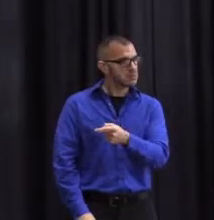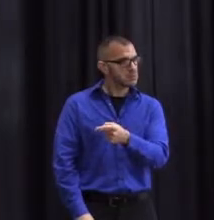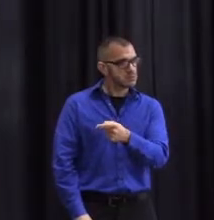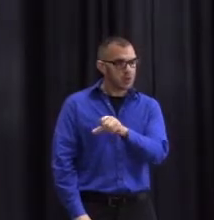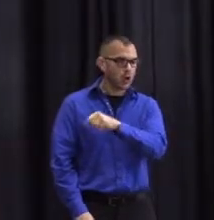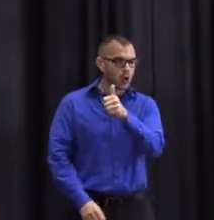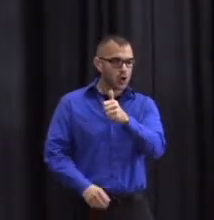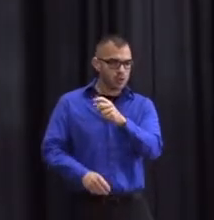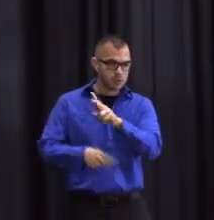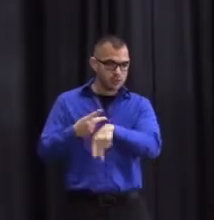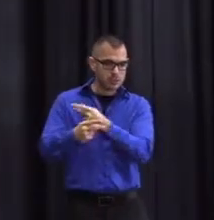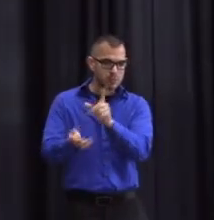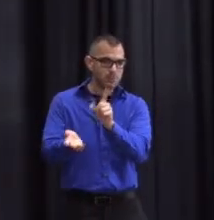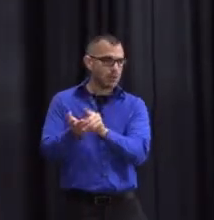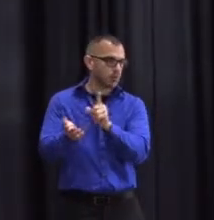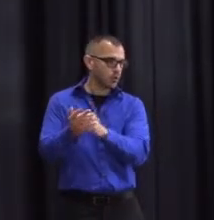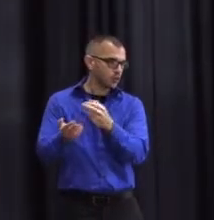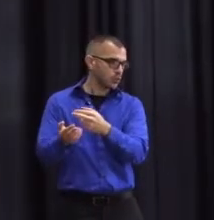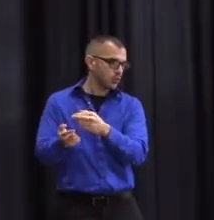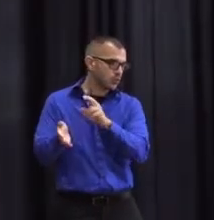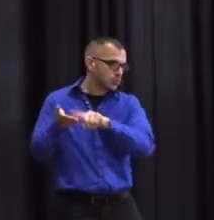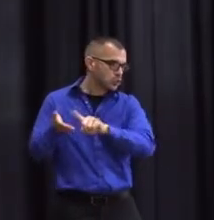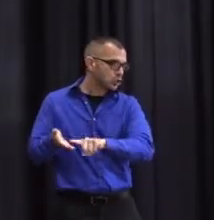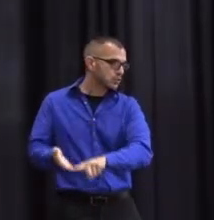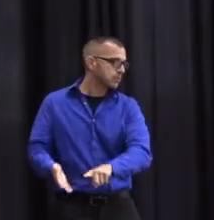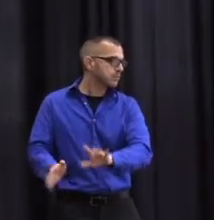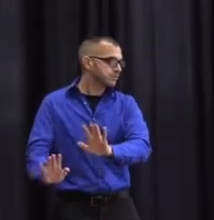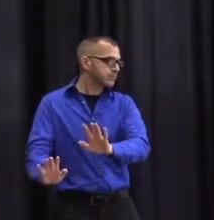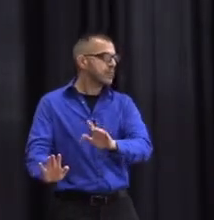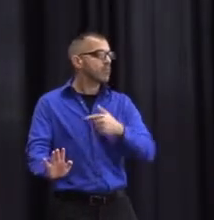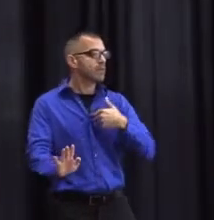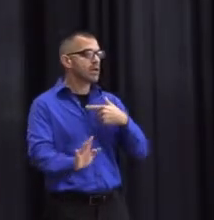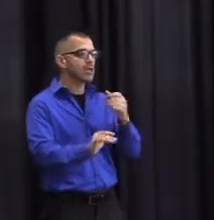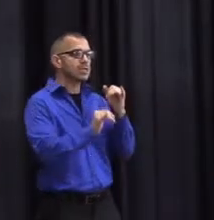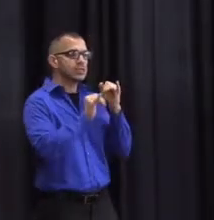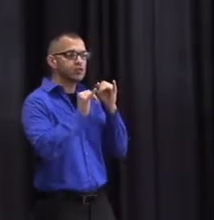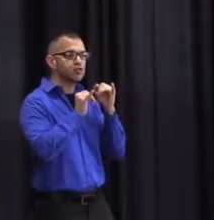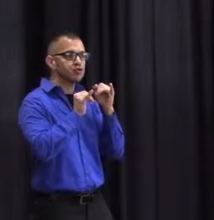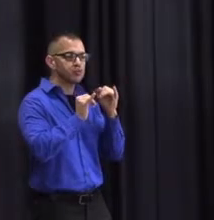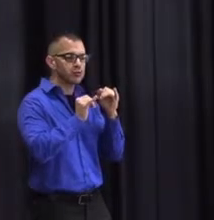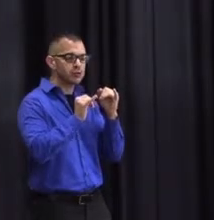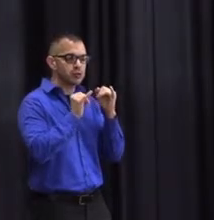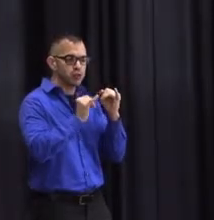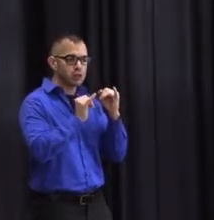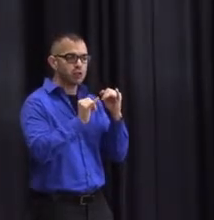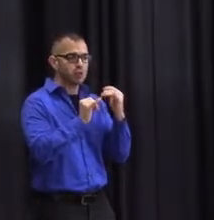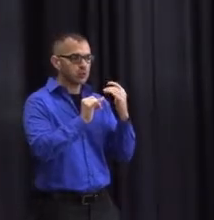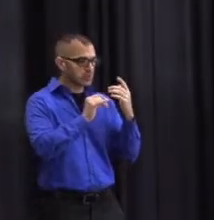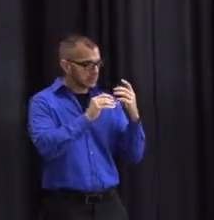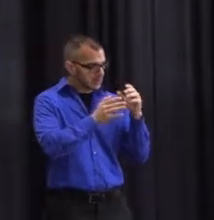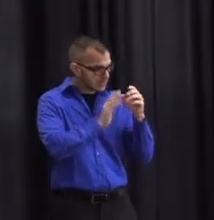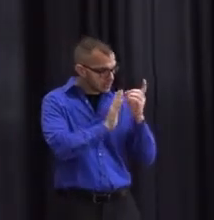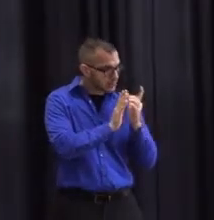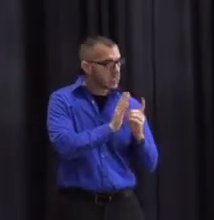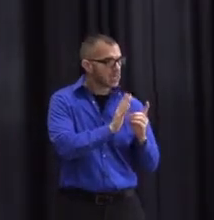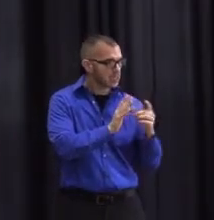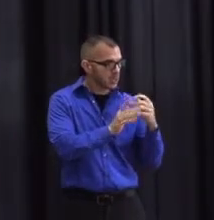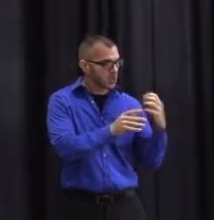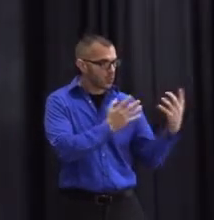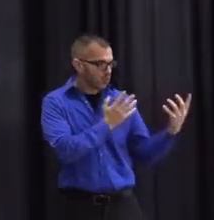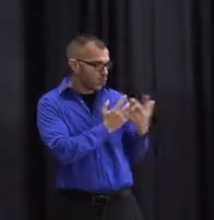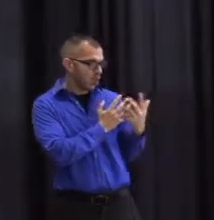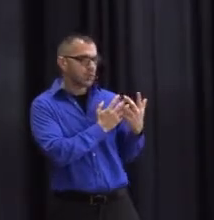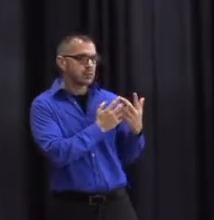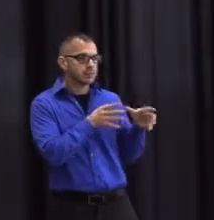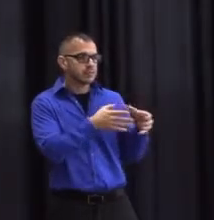vendor publisher resources. Now, what about our instructional designers? Because our instructional designers work with our faculty to